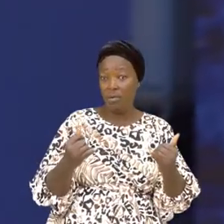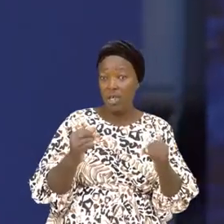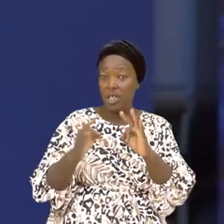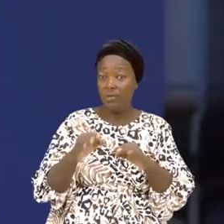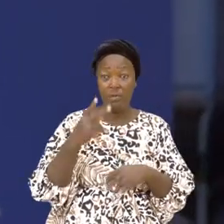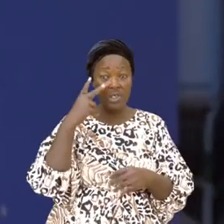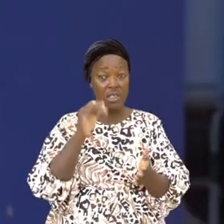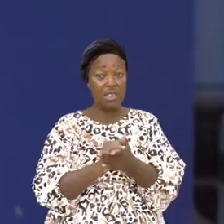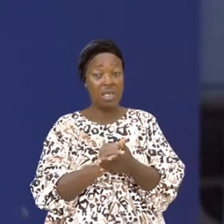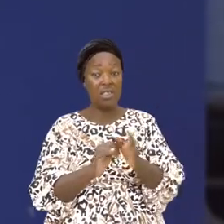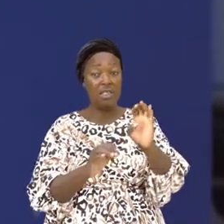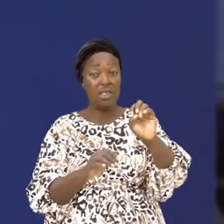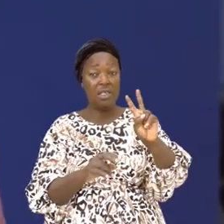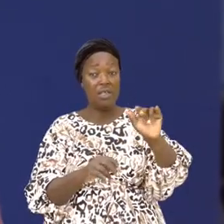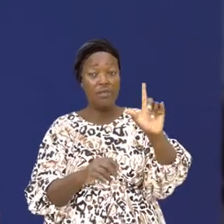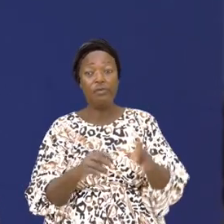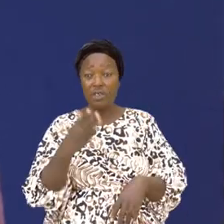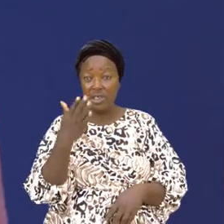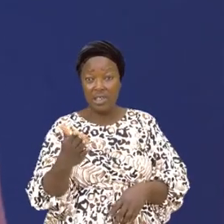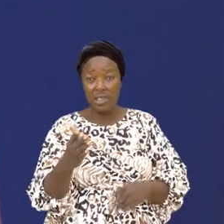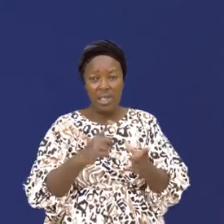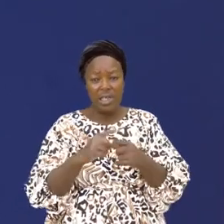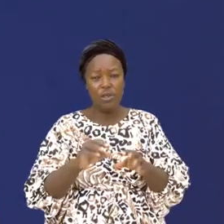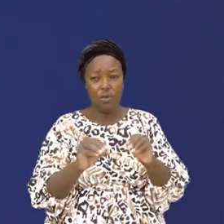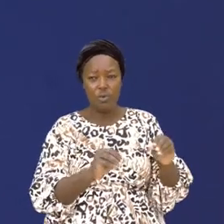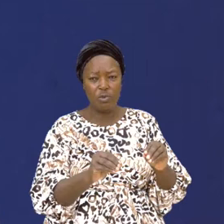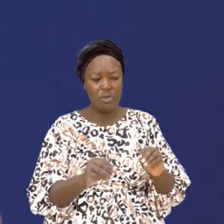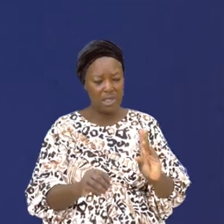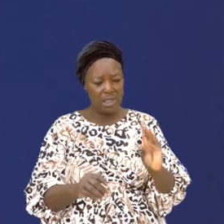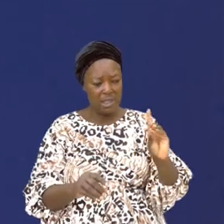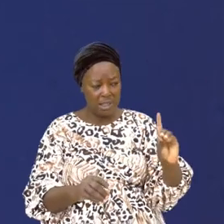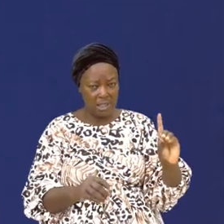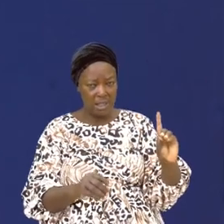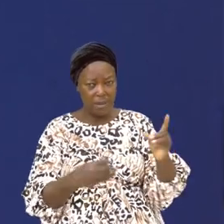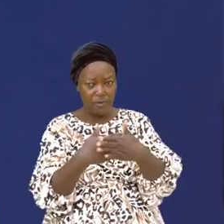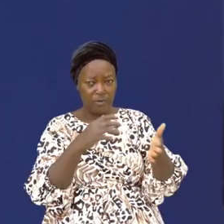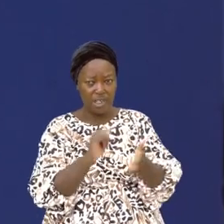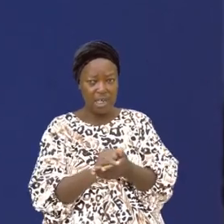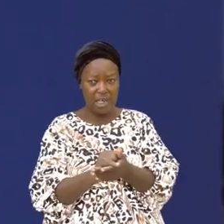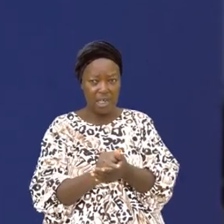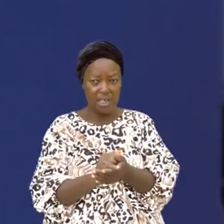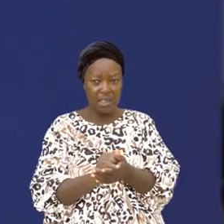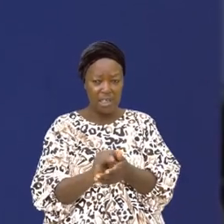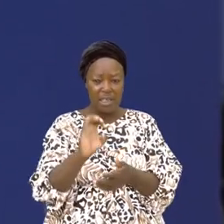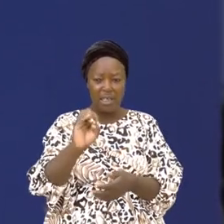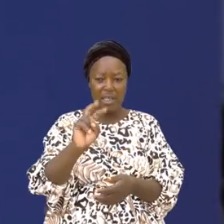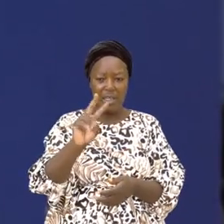evil there, if you put D before that evil, what is